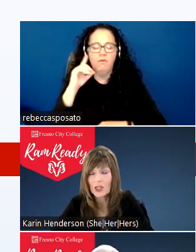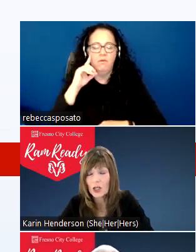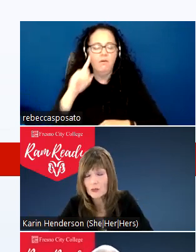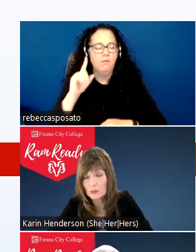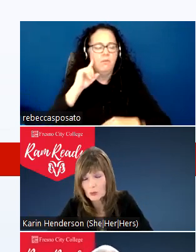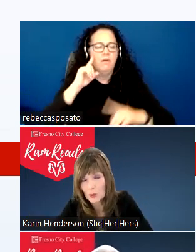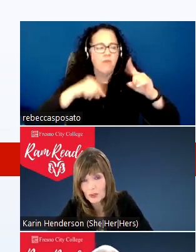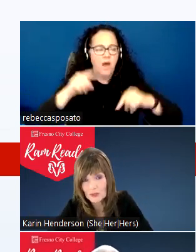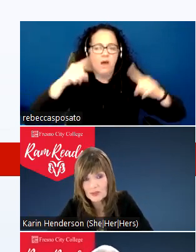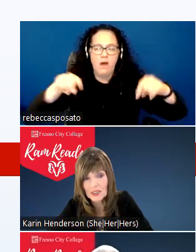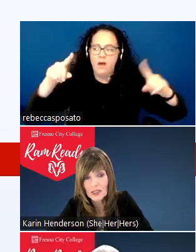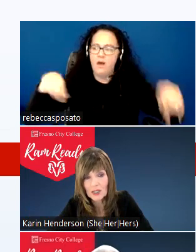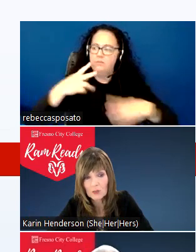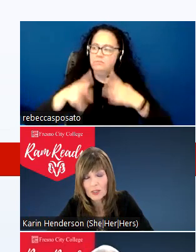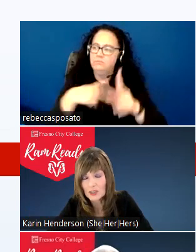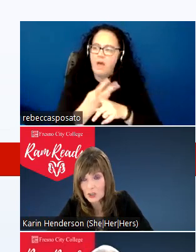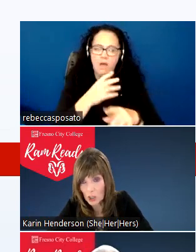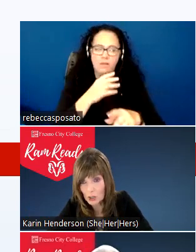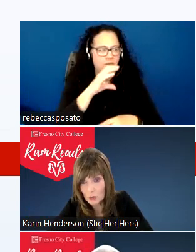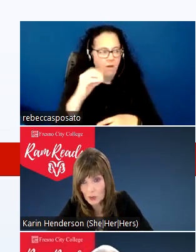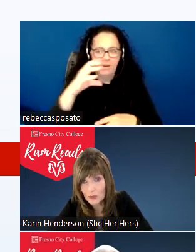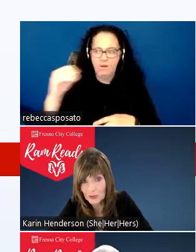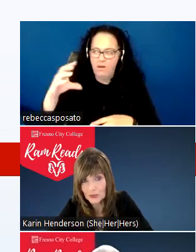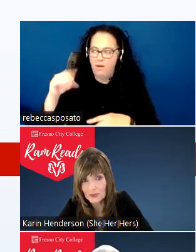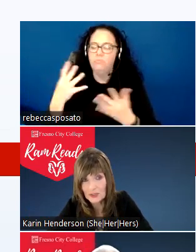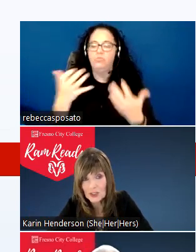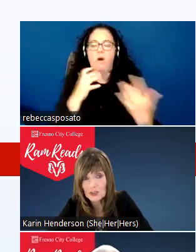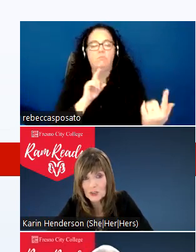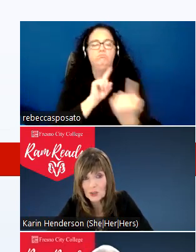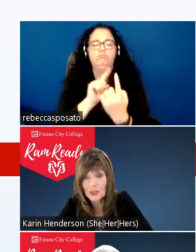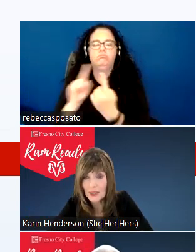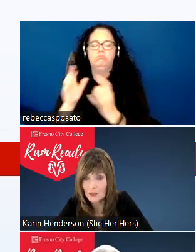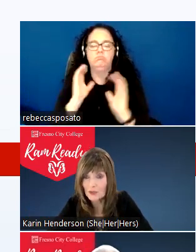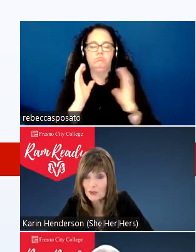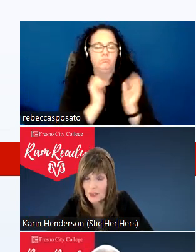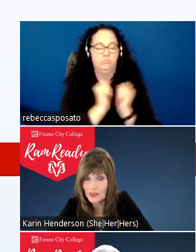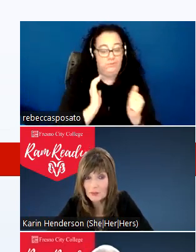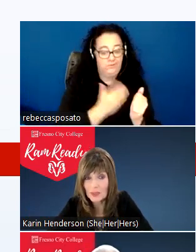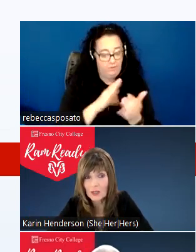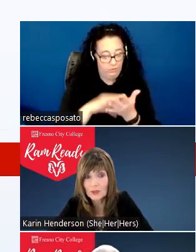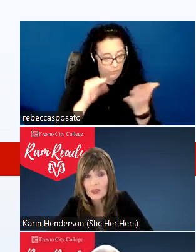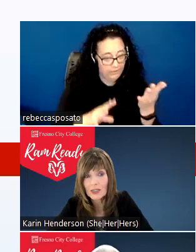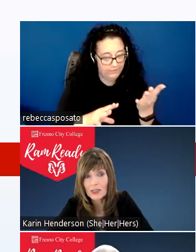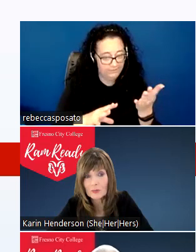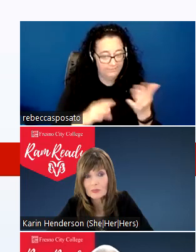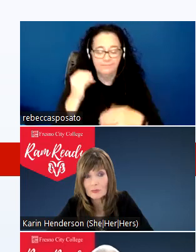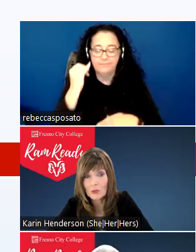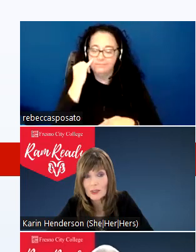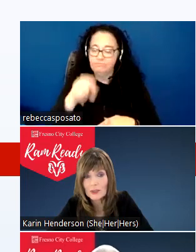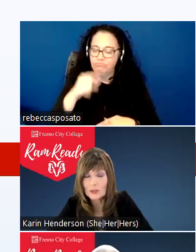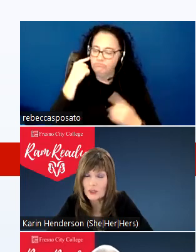variety of employers wanting to talk to our students. So again, if you're thinking about